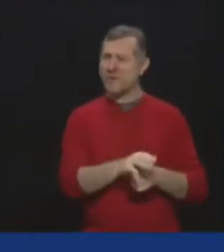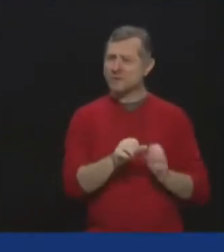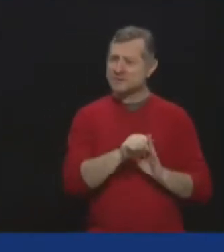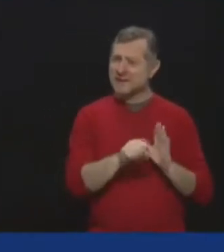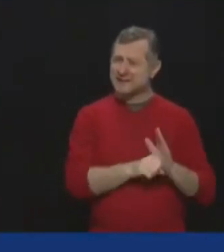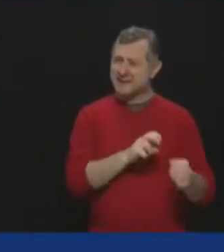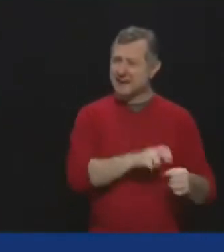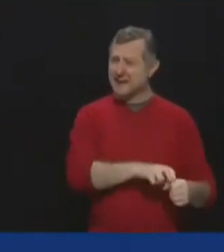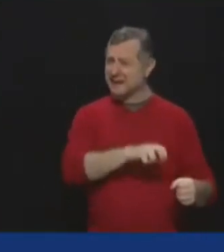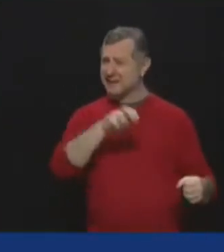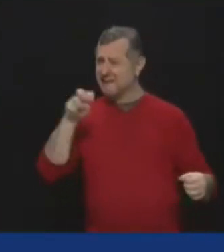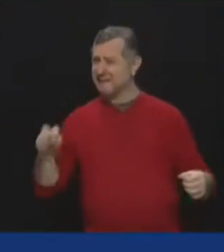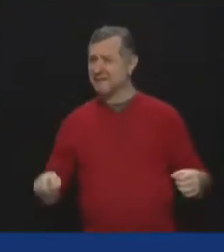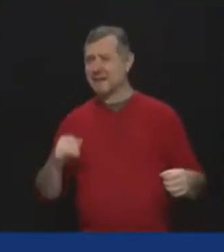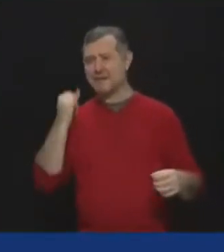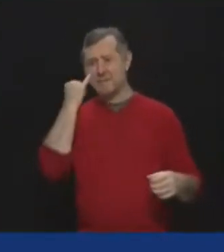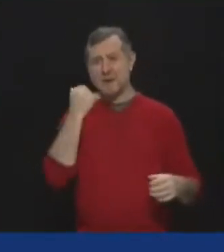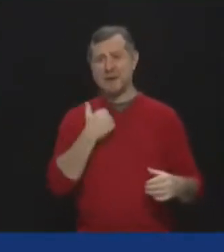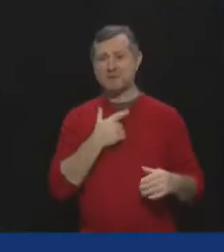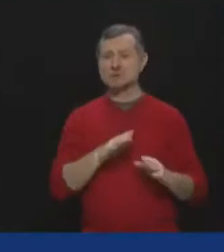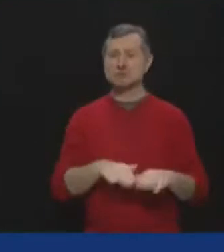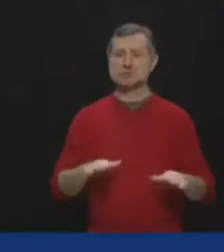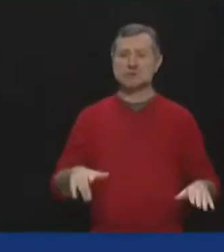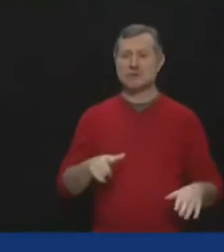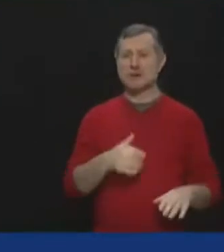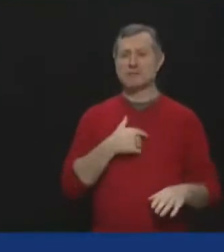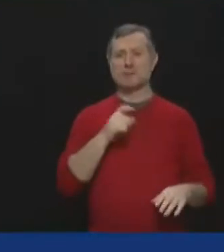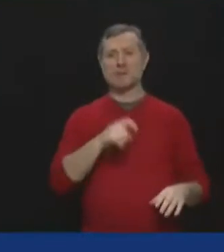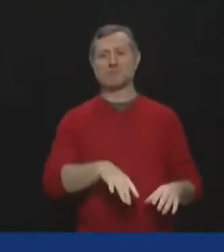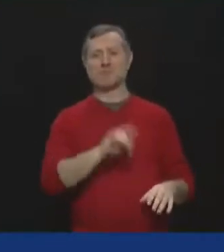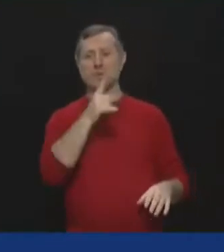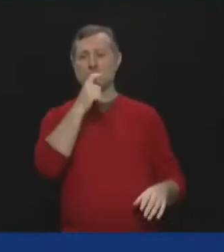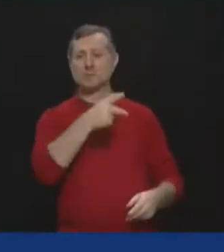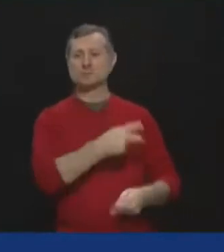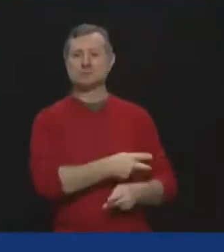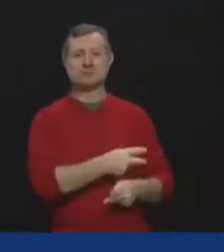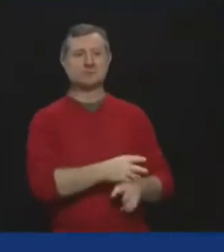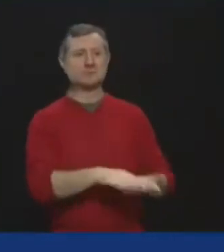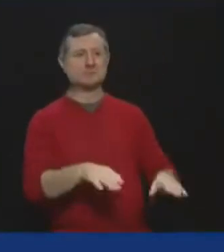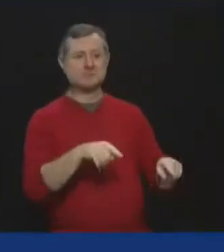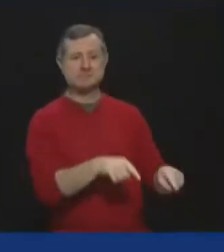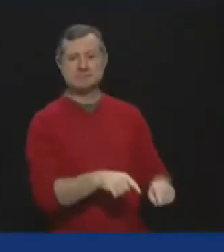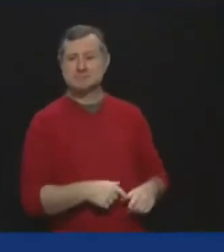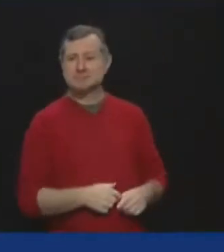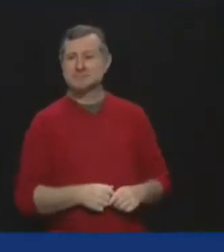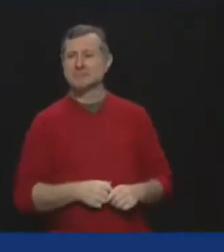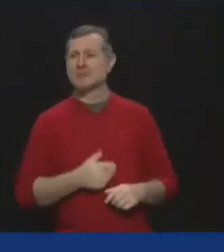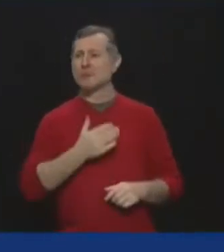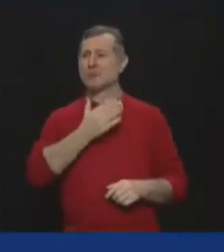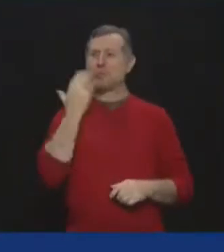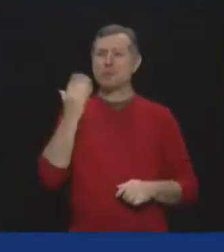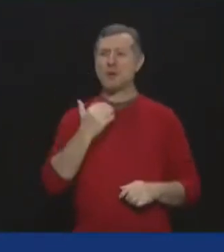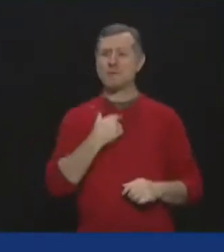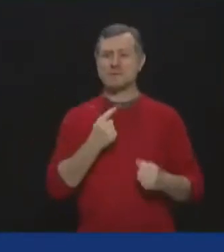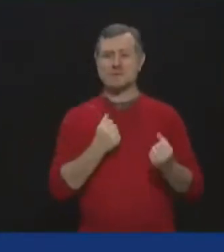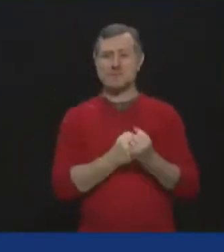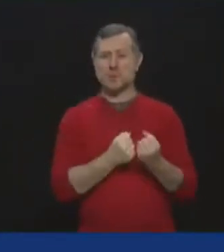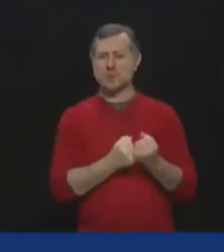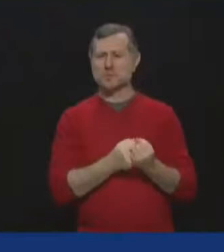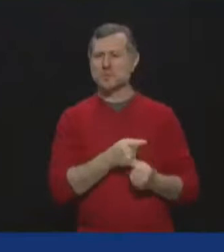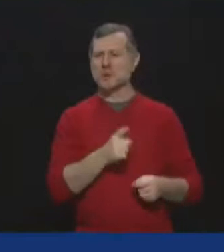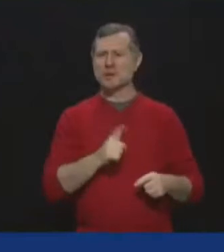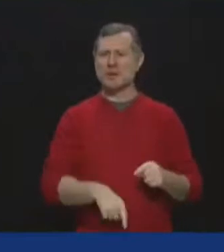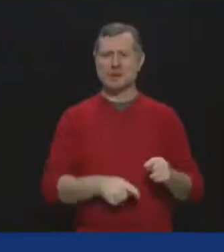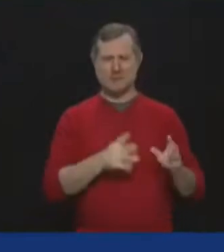If you have children, you got to find childcare. If you don't have a support system, you can't leave the children with just